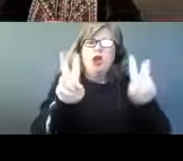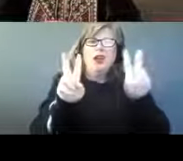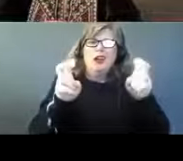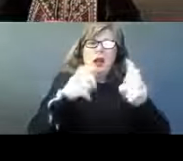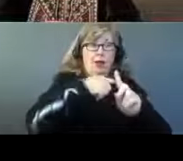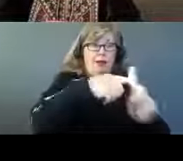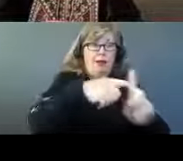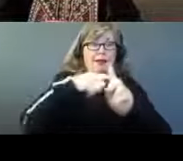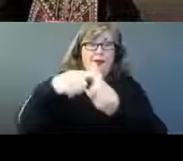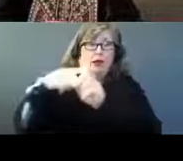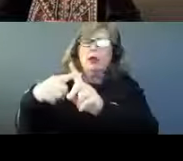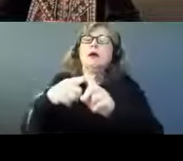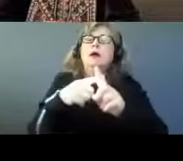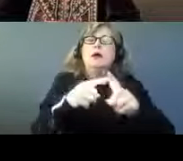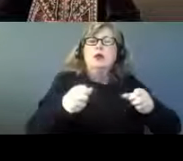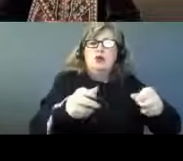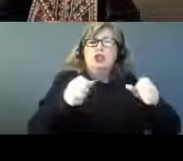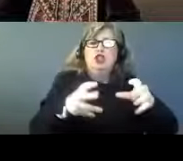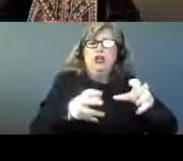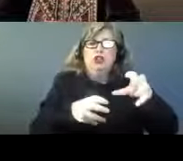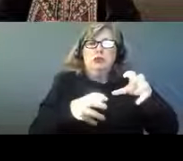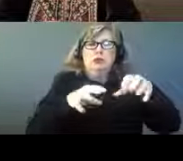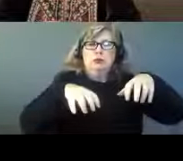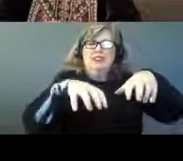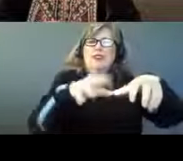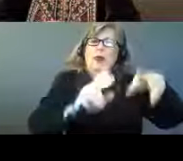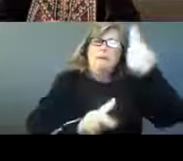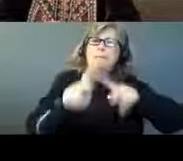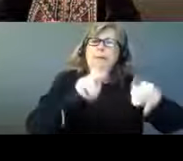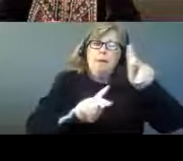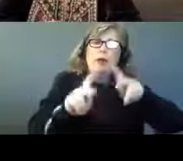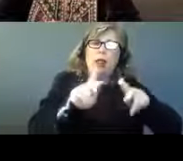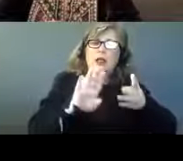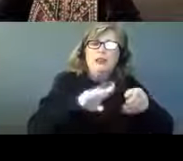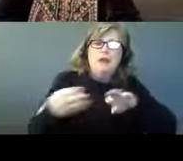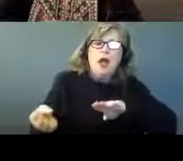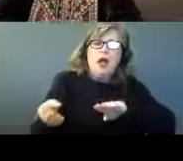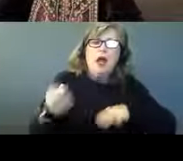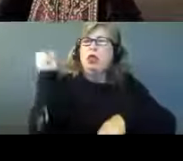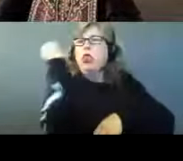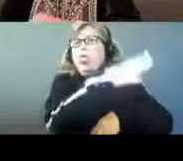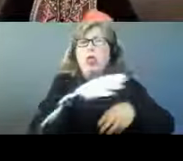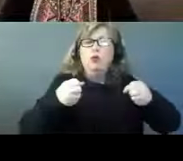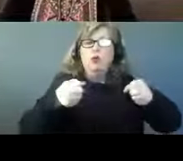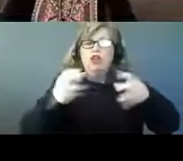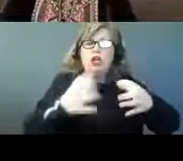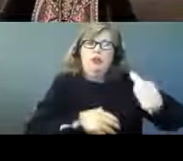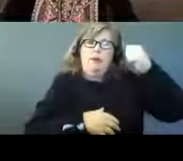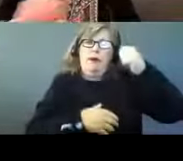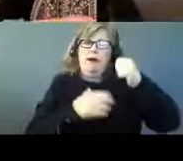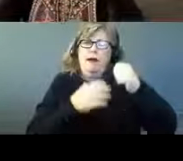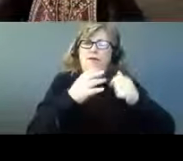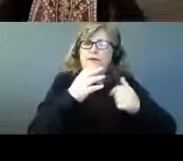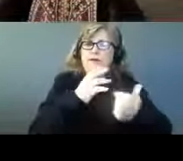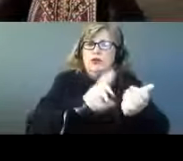wheelchairs of people who had died of COVID, and it was found in the back of a care home in downtown Toronto. We know that older people